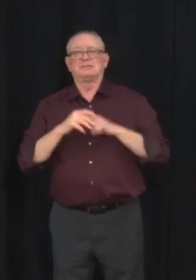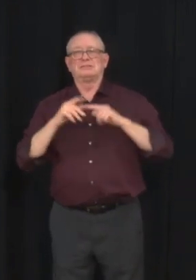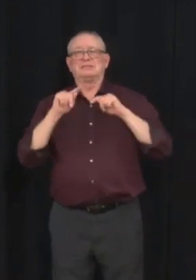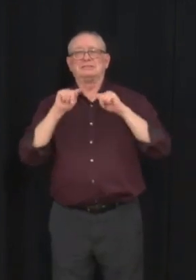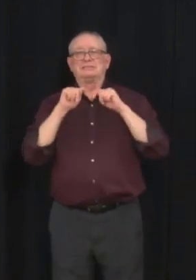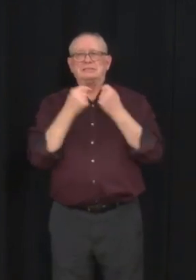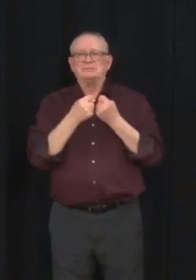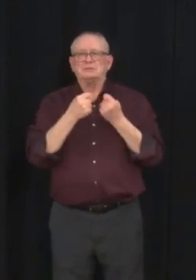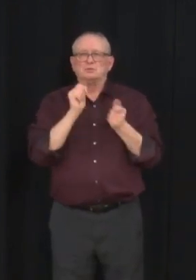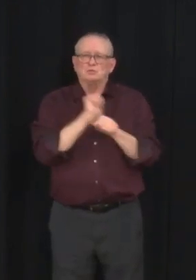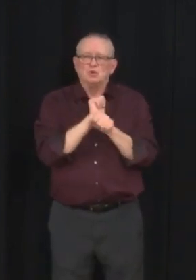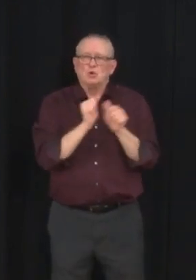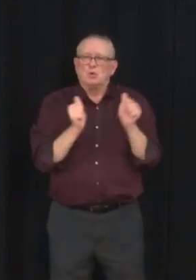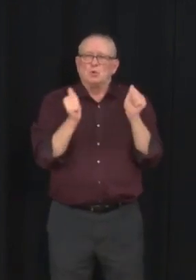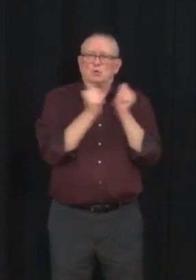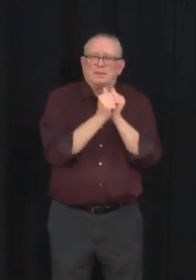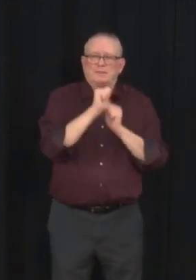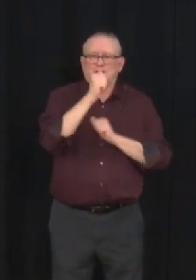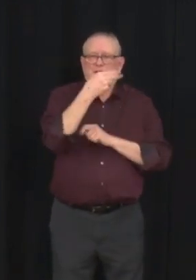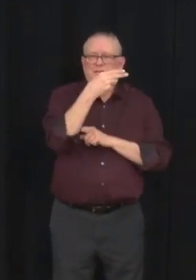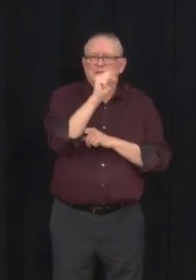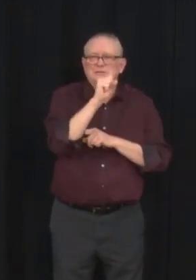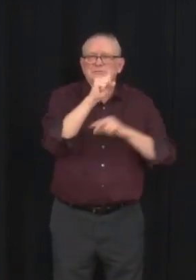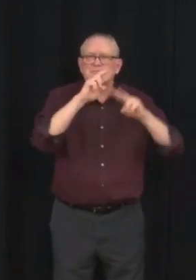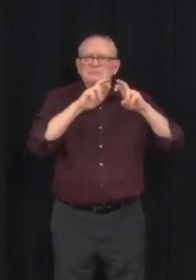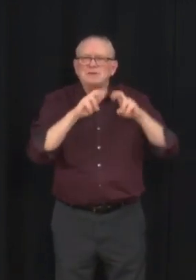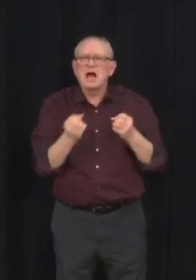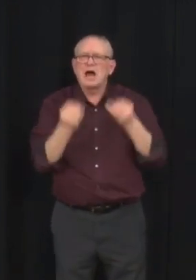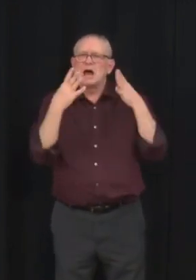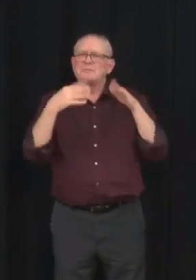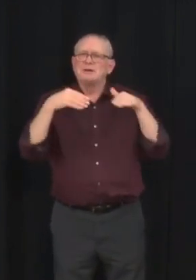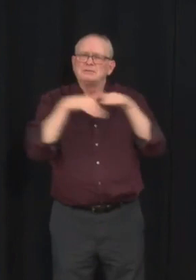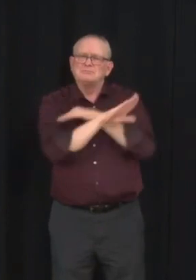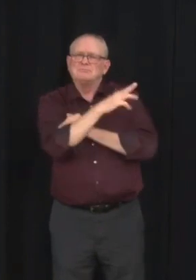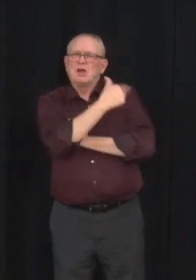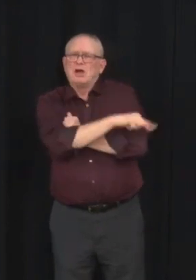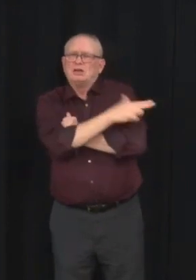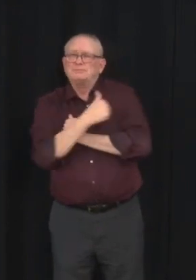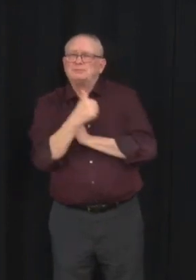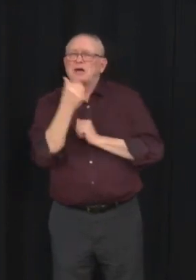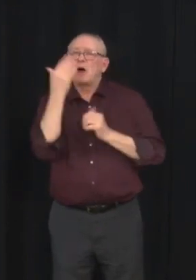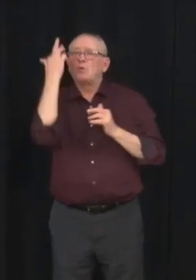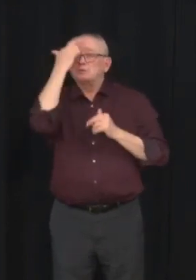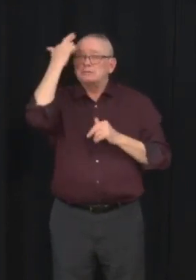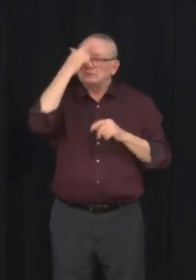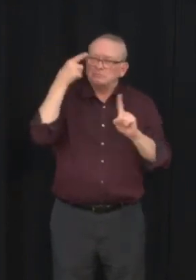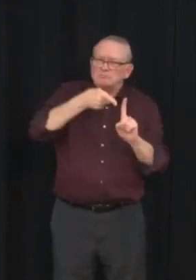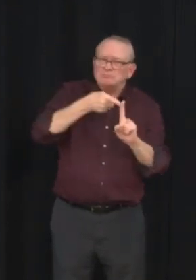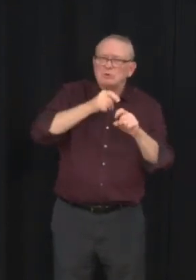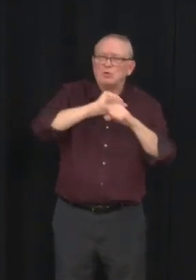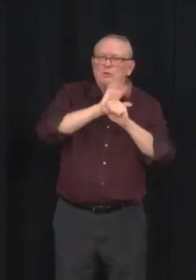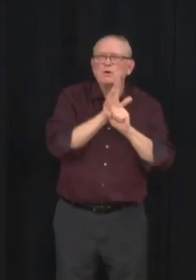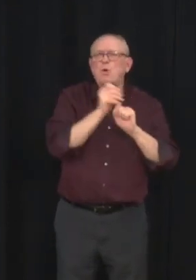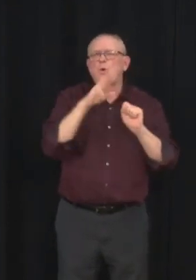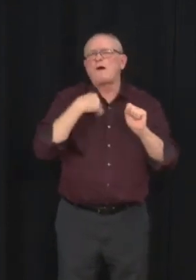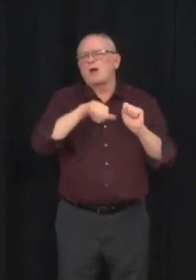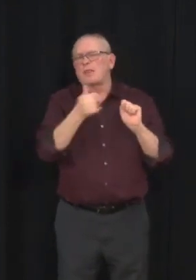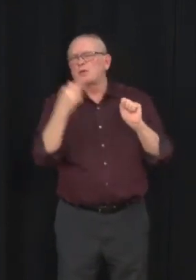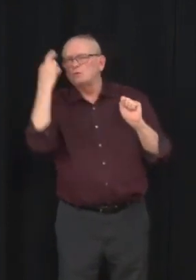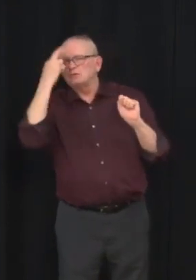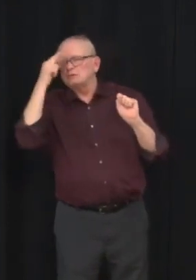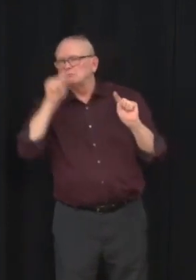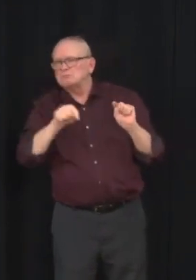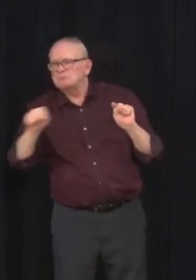hospital admissions that are due to COVID as compared to admissions because of other causes. We will provide